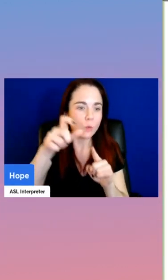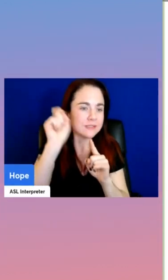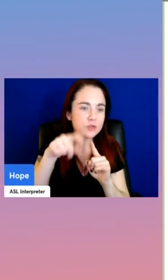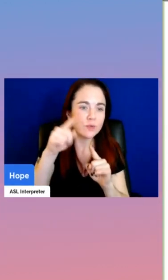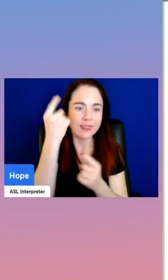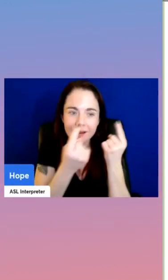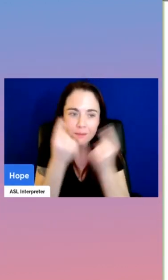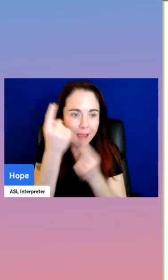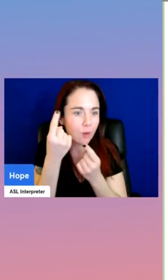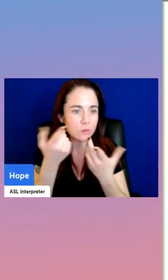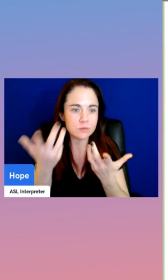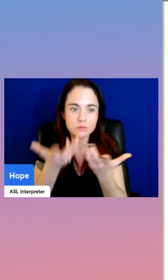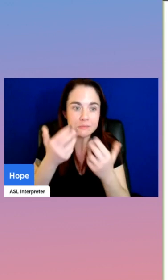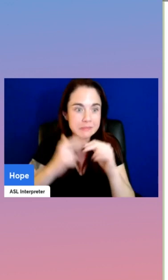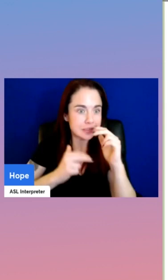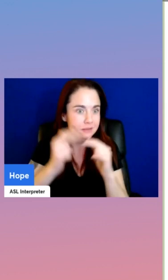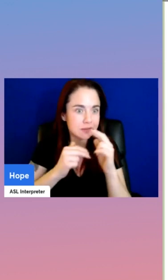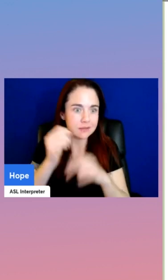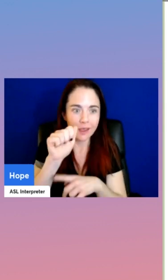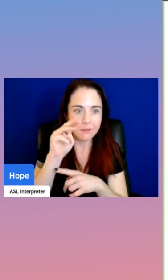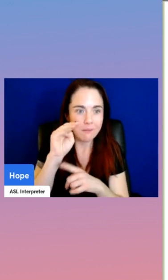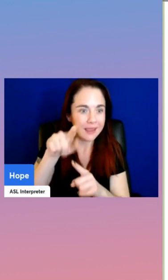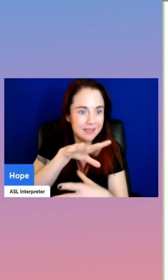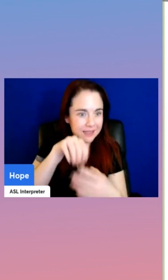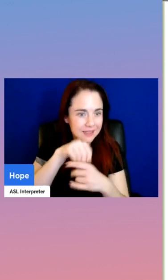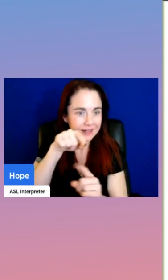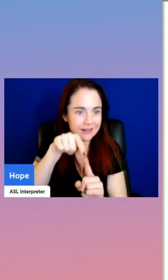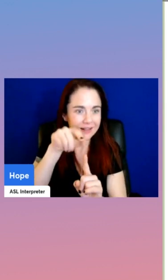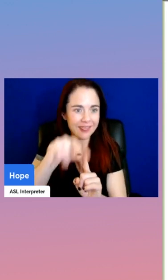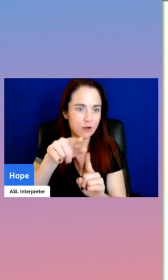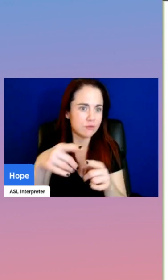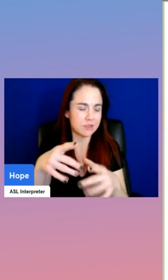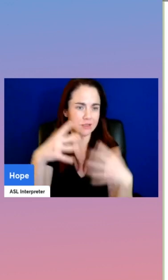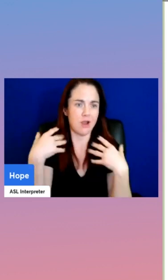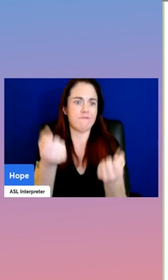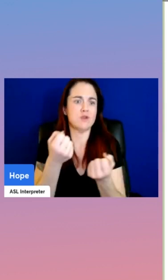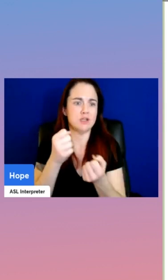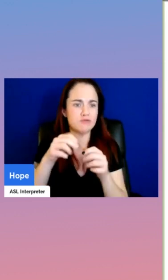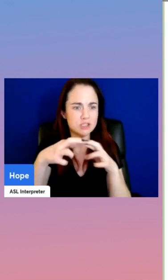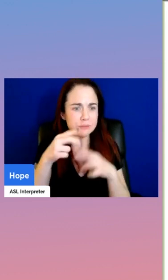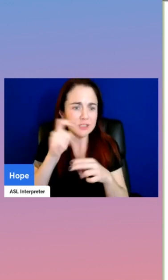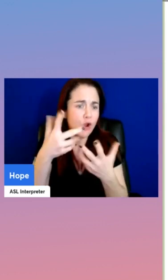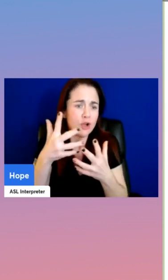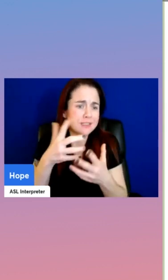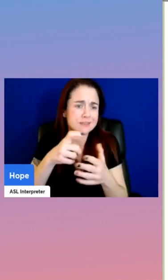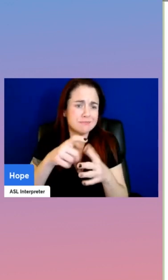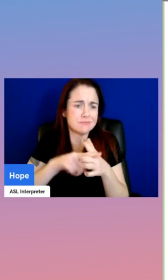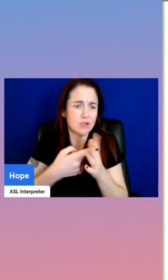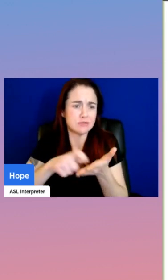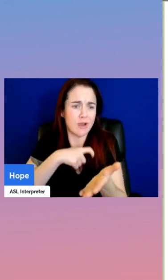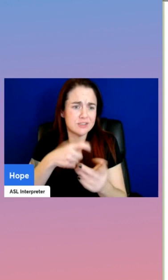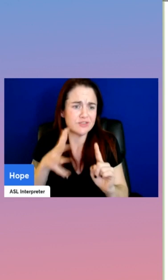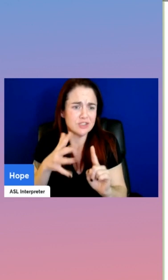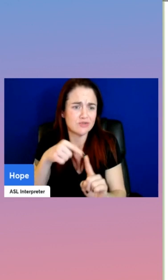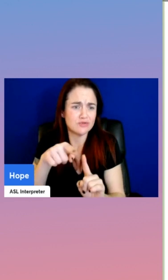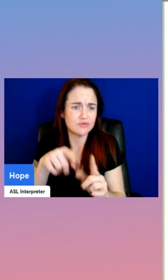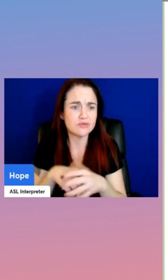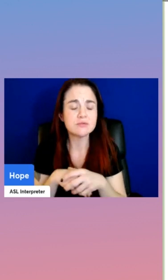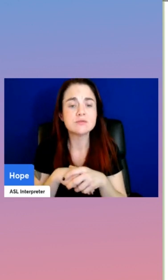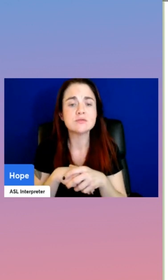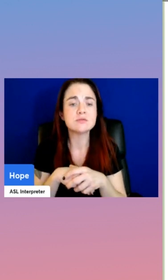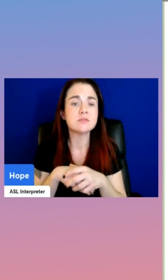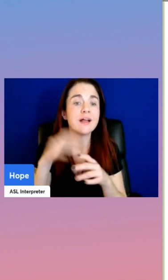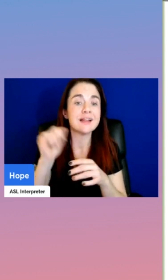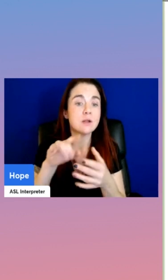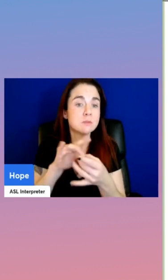about building the AMI in a disaster recovery region because you are already doing it from scratch. You obviously deploy in